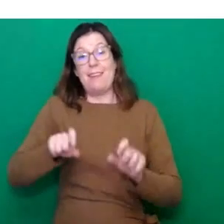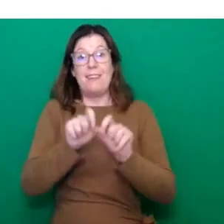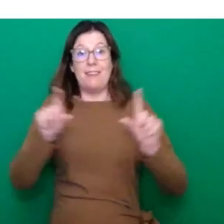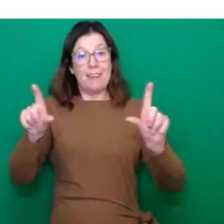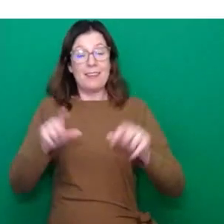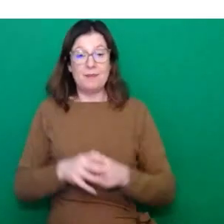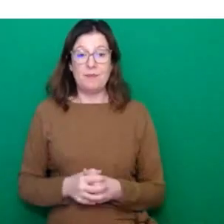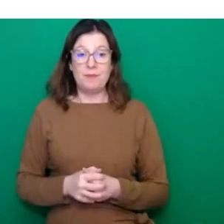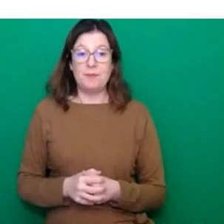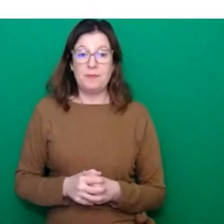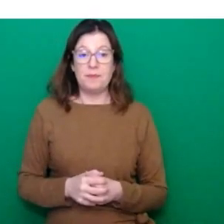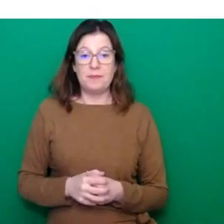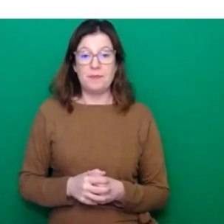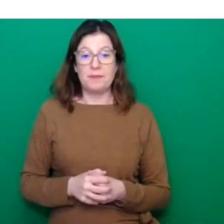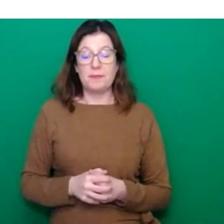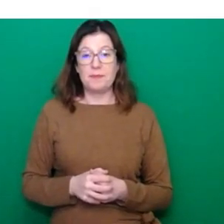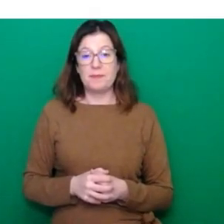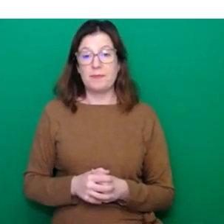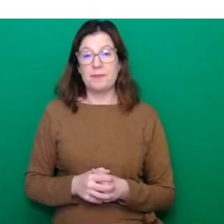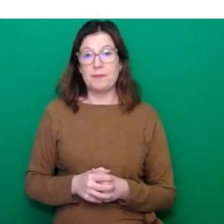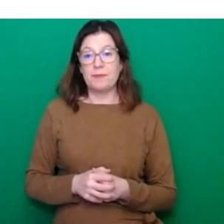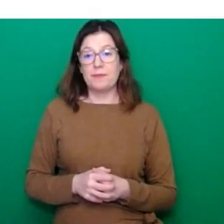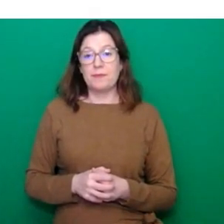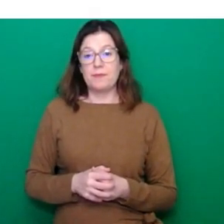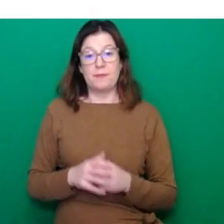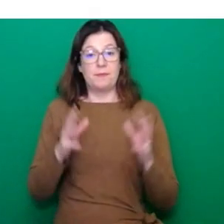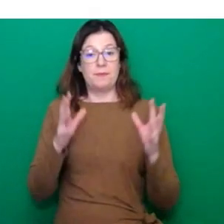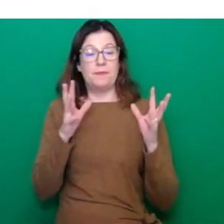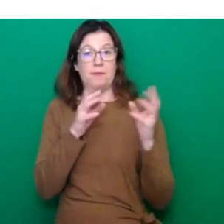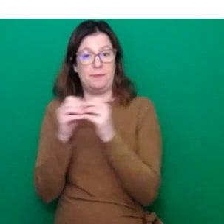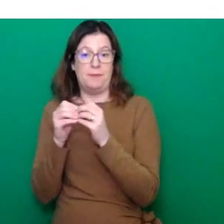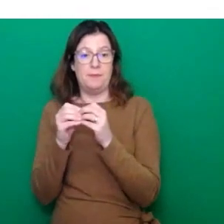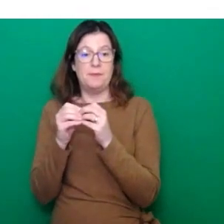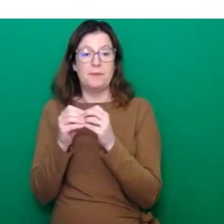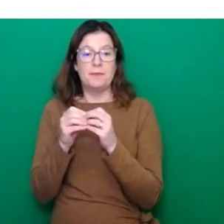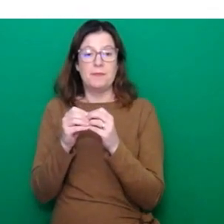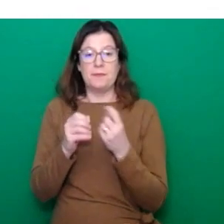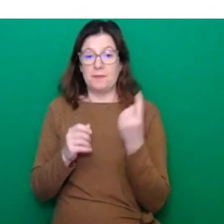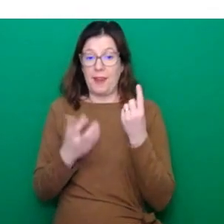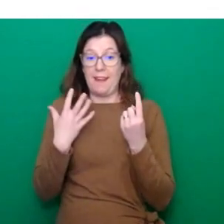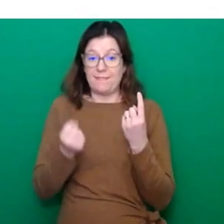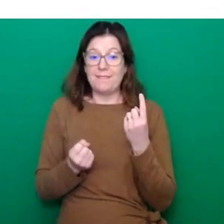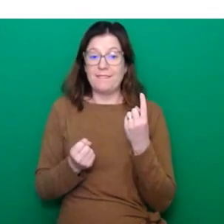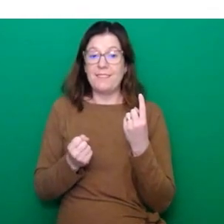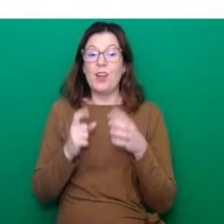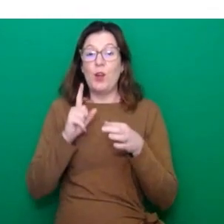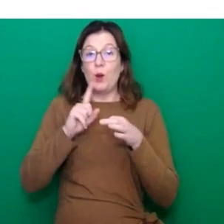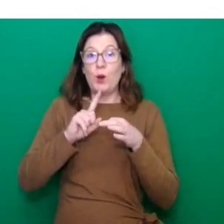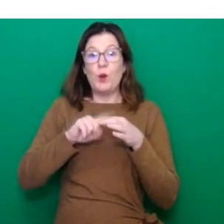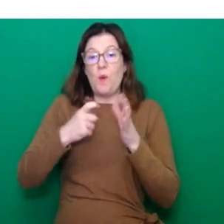session today, please, but do go over and have a look at it, and the web address is there, and there's a QR code that should take you through